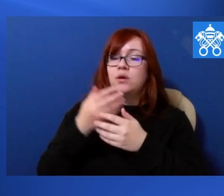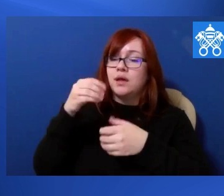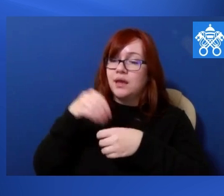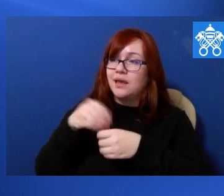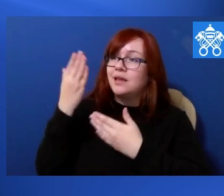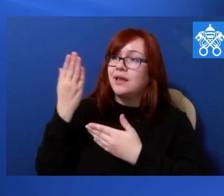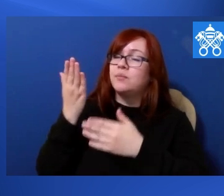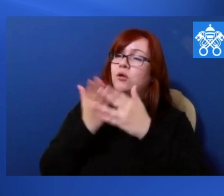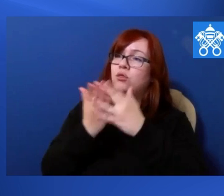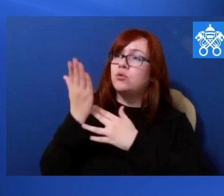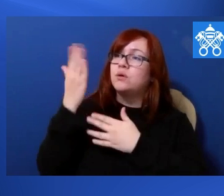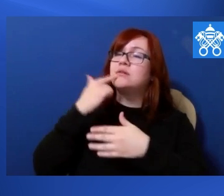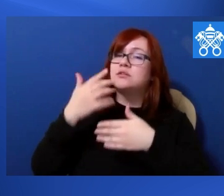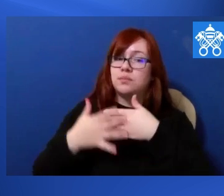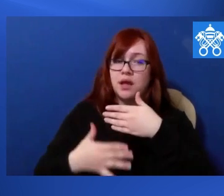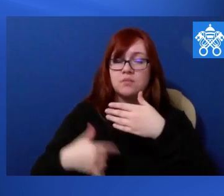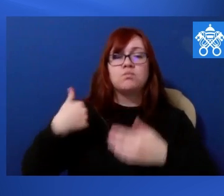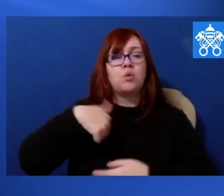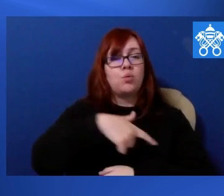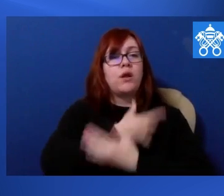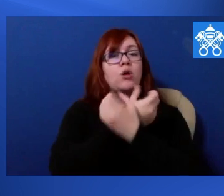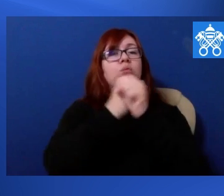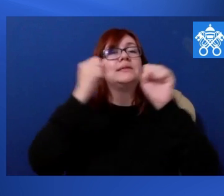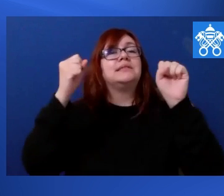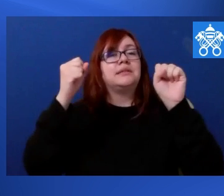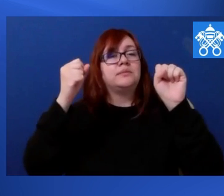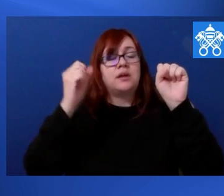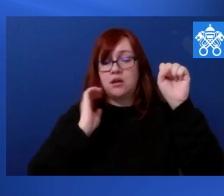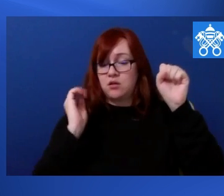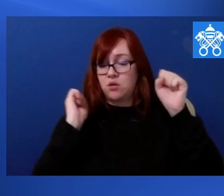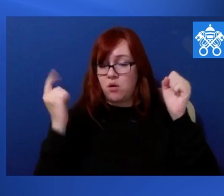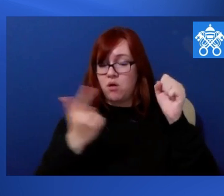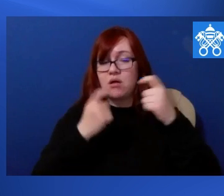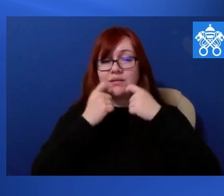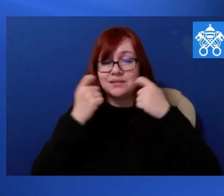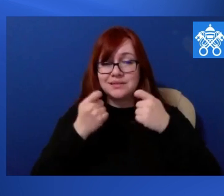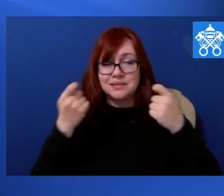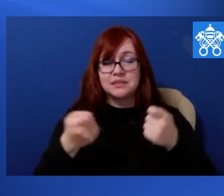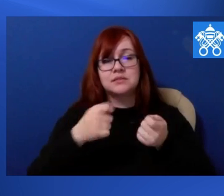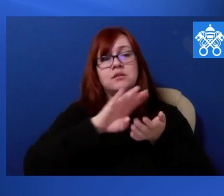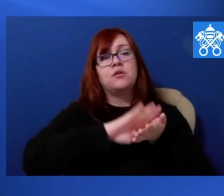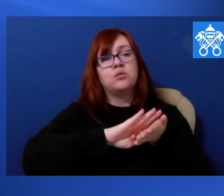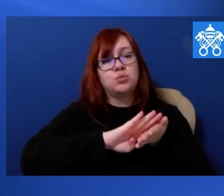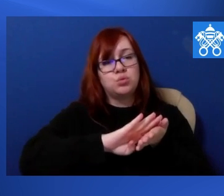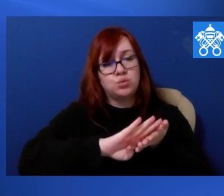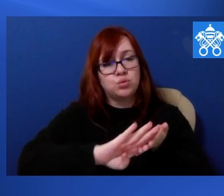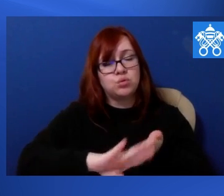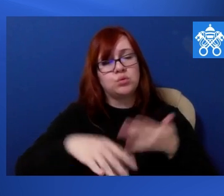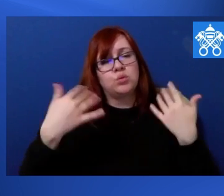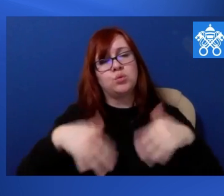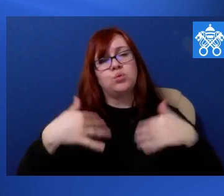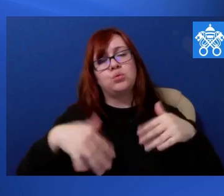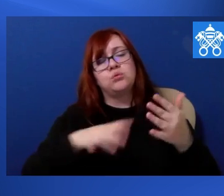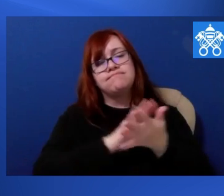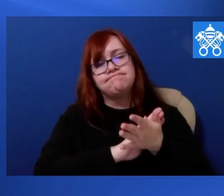and through his blood we have been redeemed, and our sins forgiven. So immeasurably generous